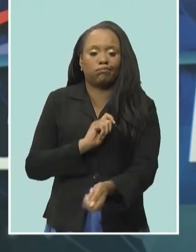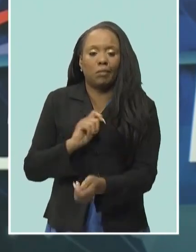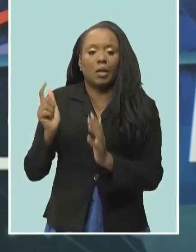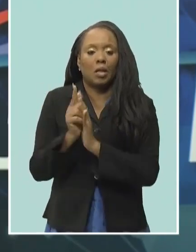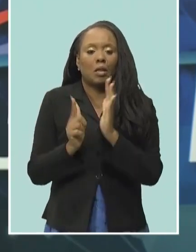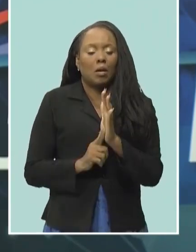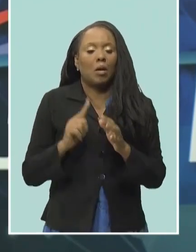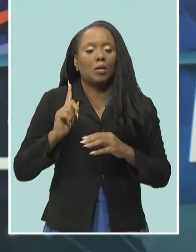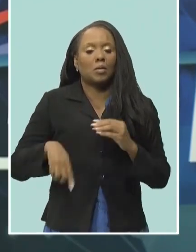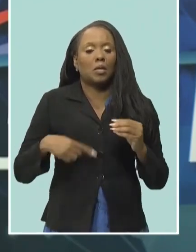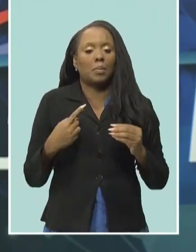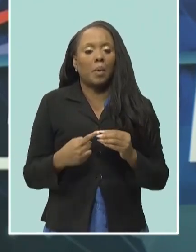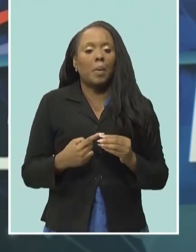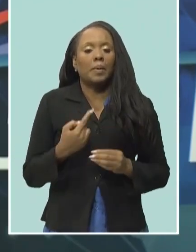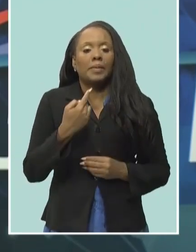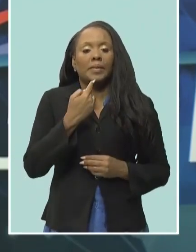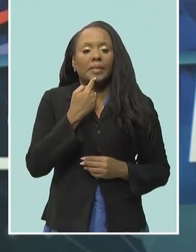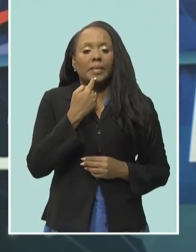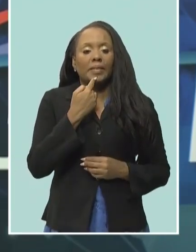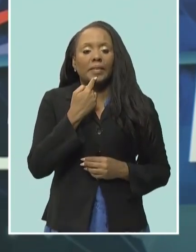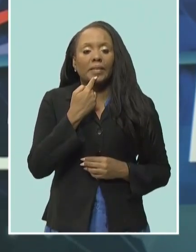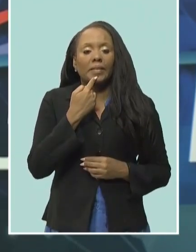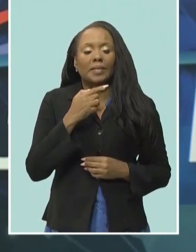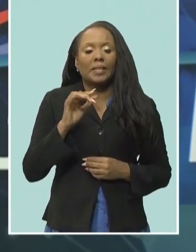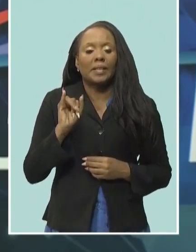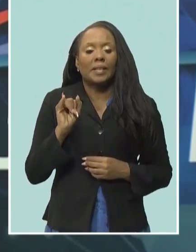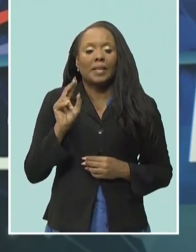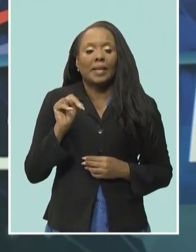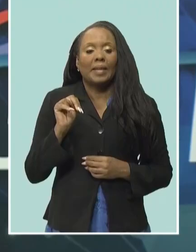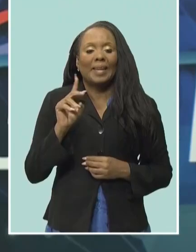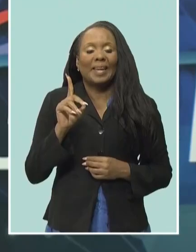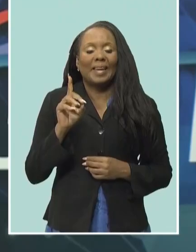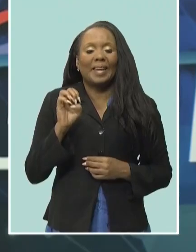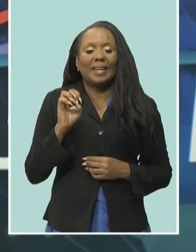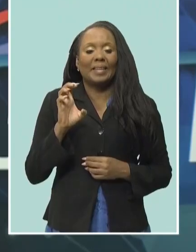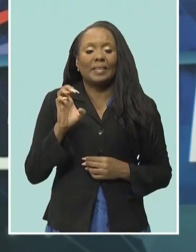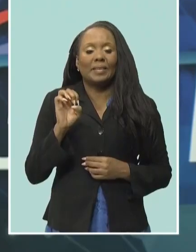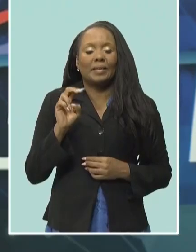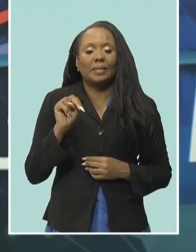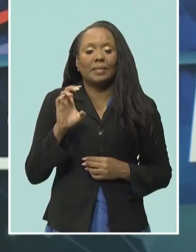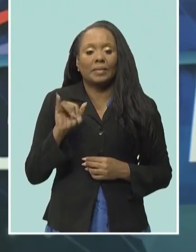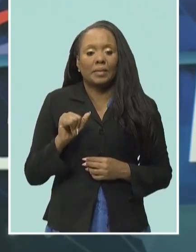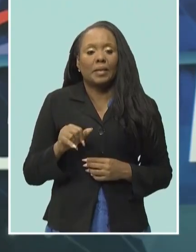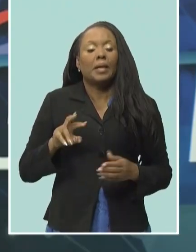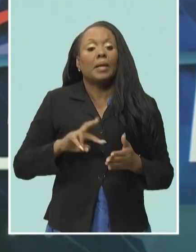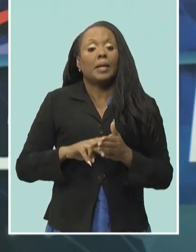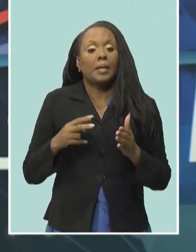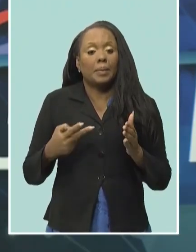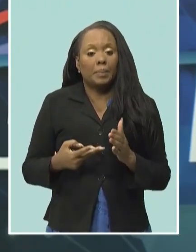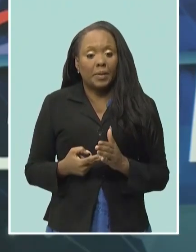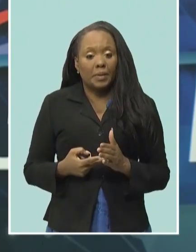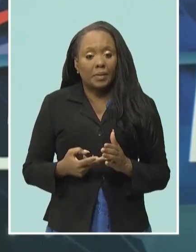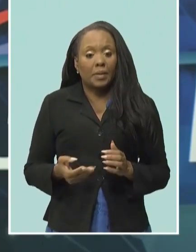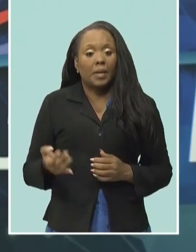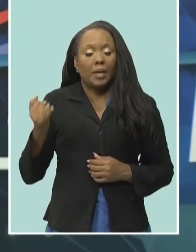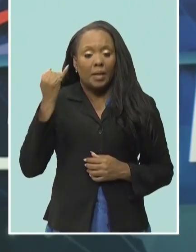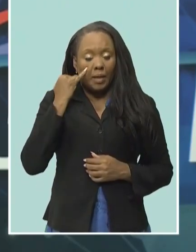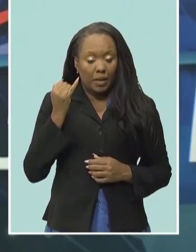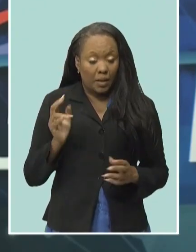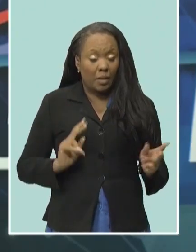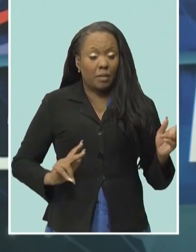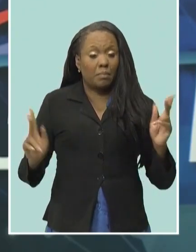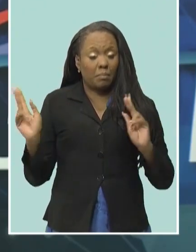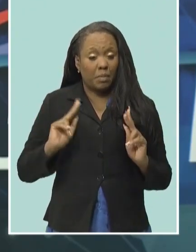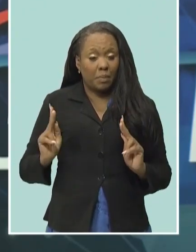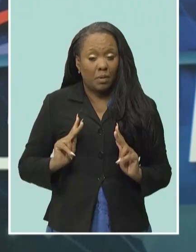buggery that criminalize consensual same-sex relations. This means authorities can no longer prosecute people under these sections of